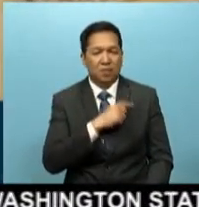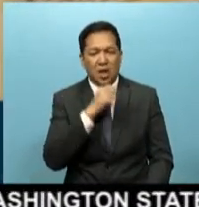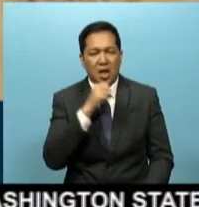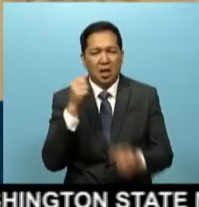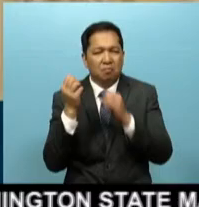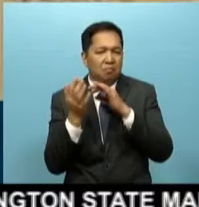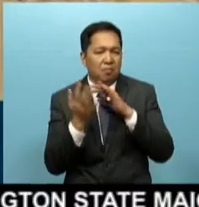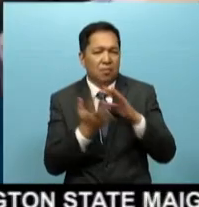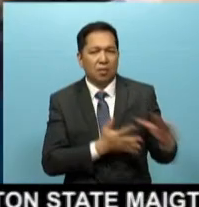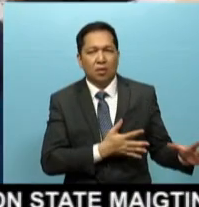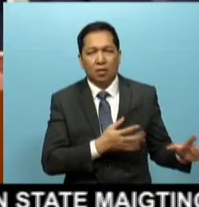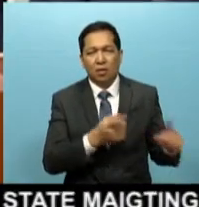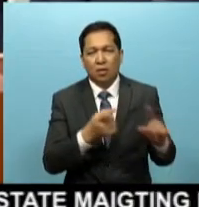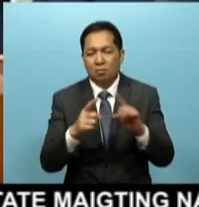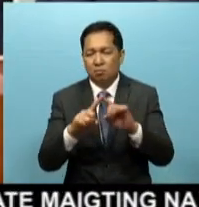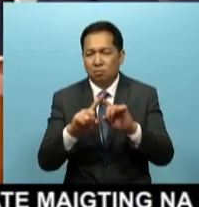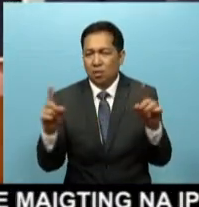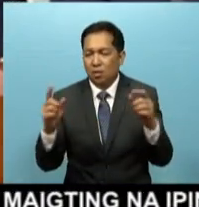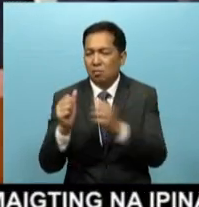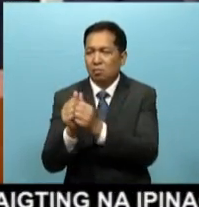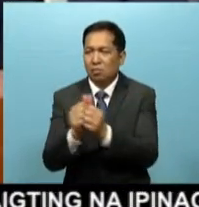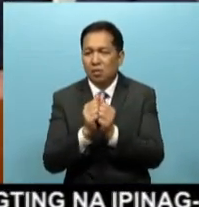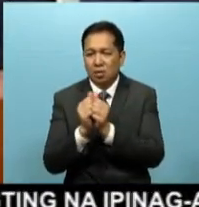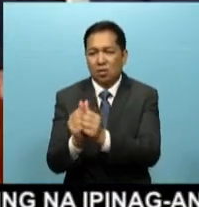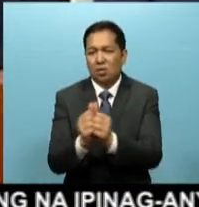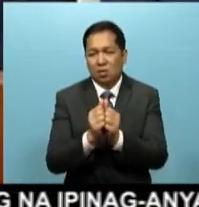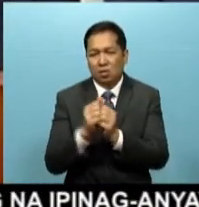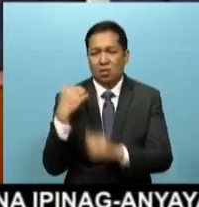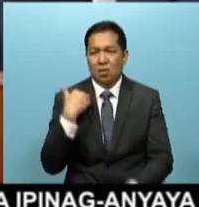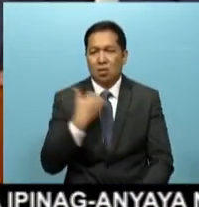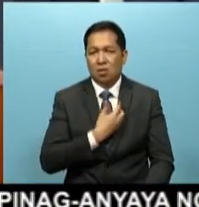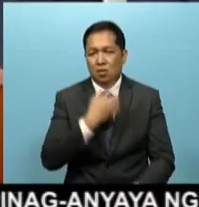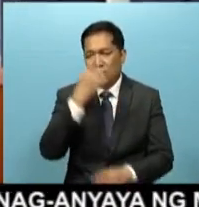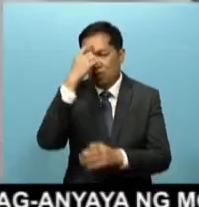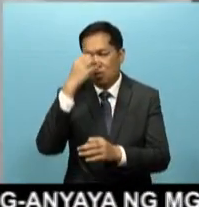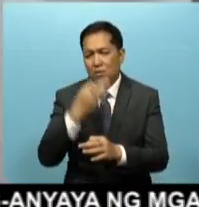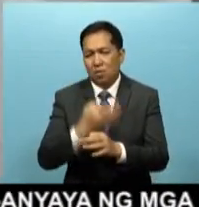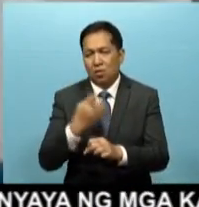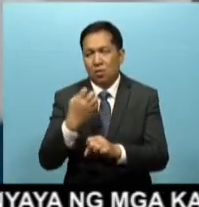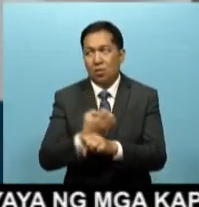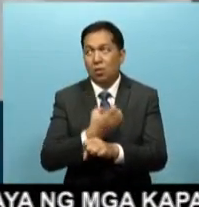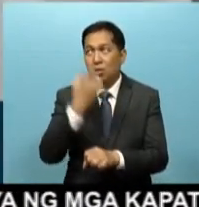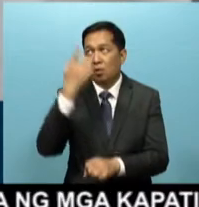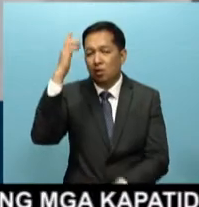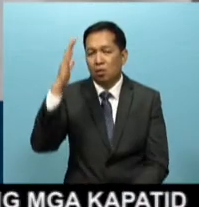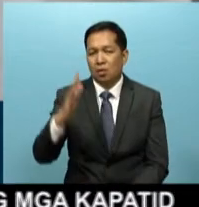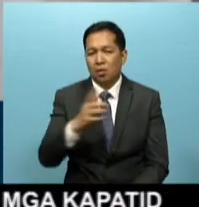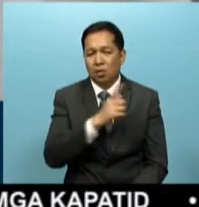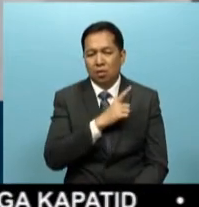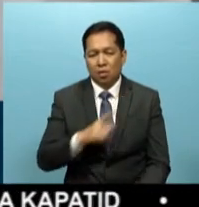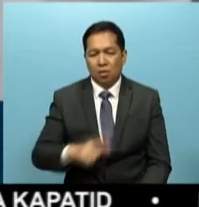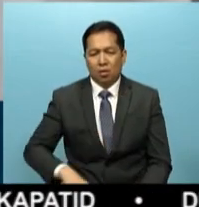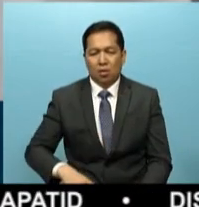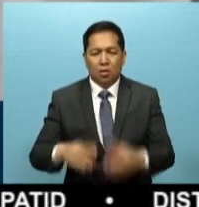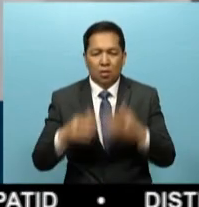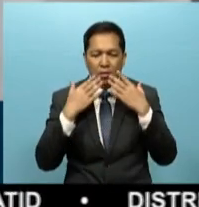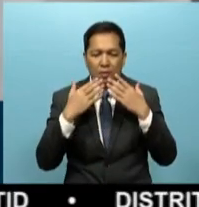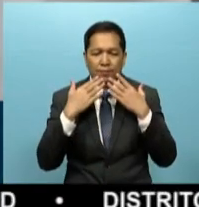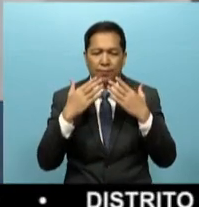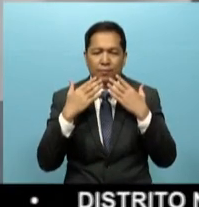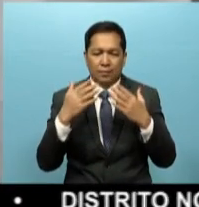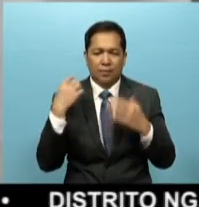this foreign land. This solemn event today further our faith to our Almighty God. We thank